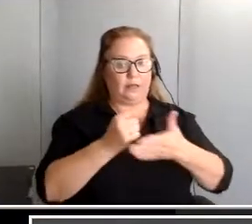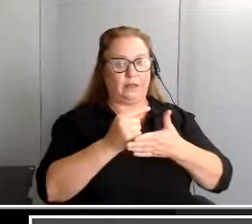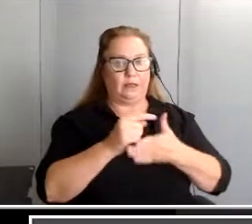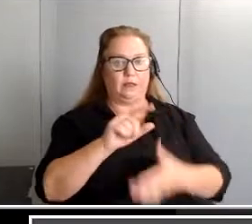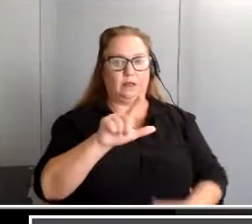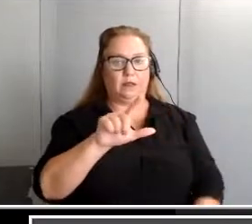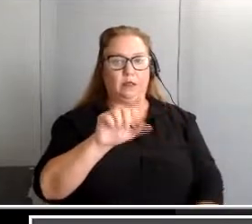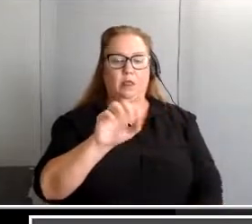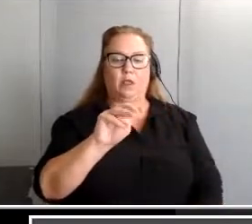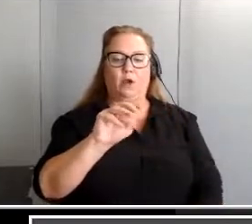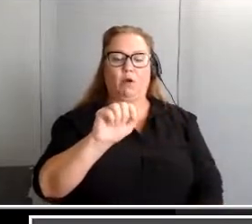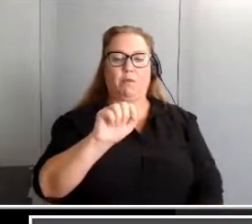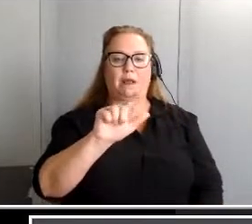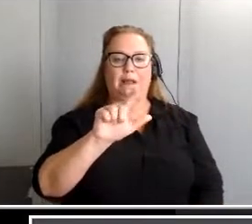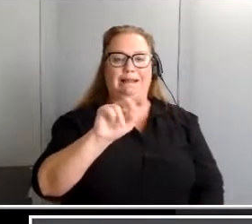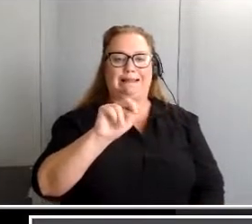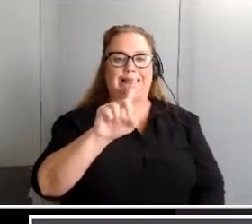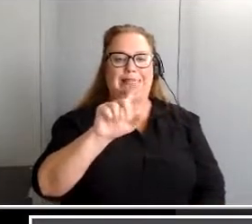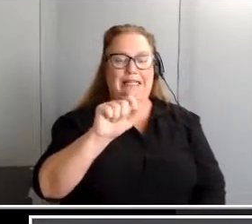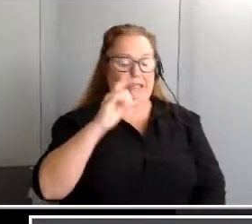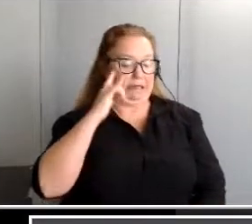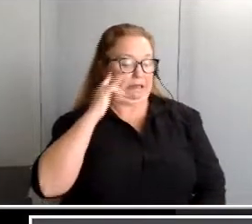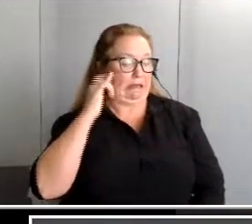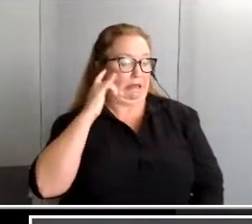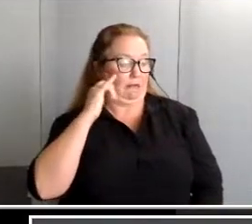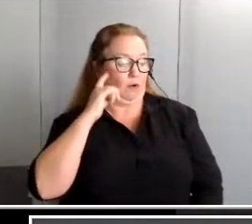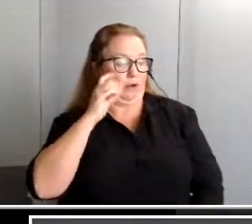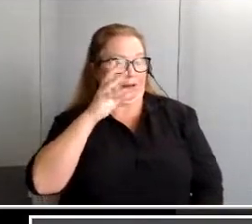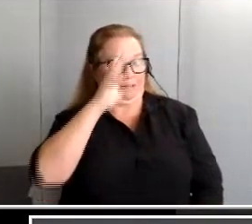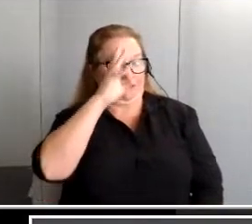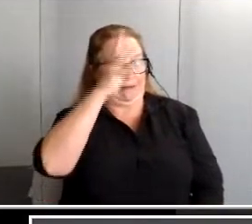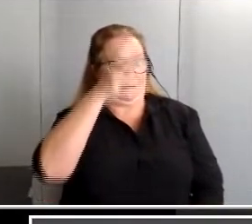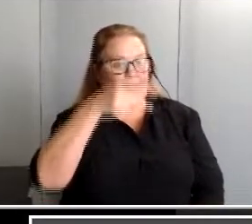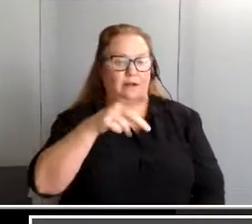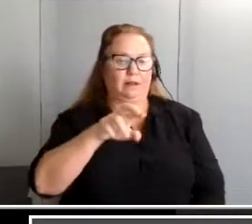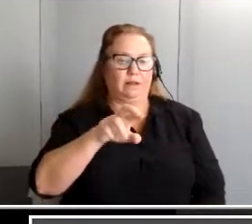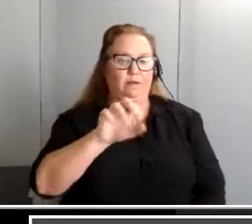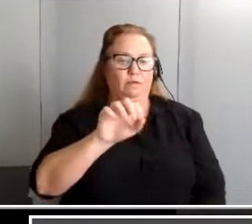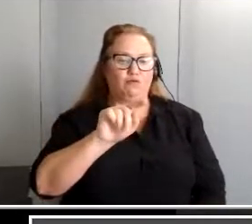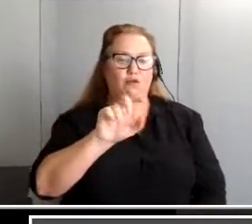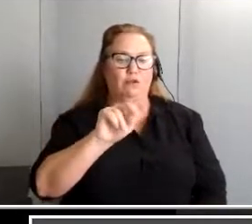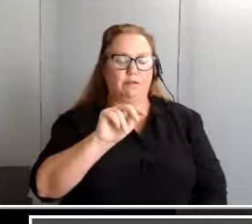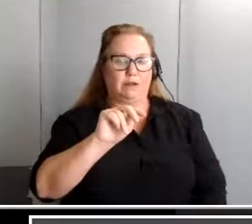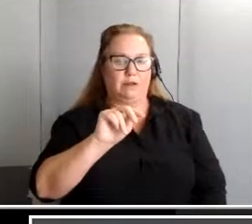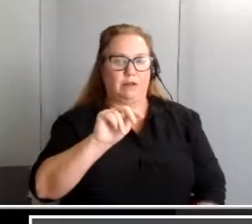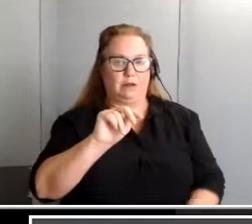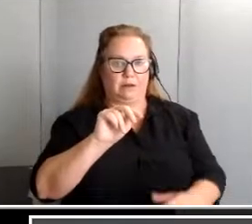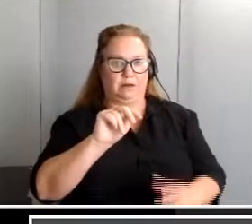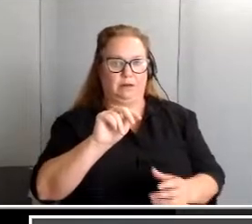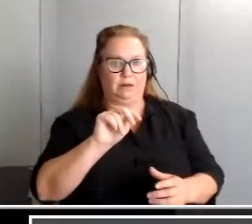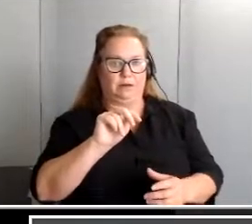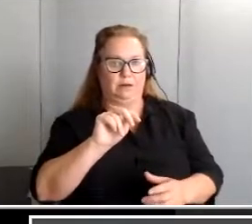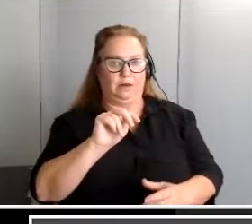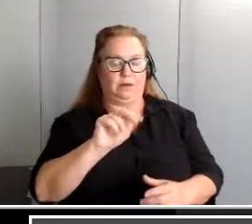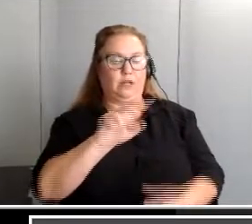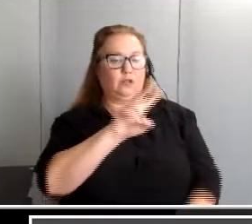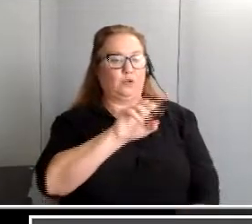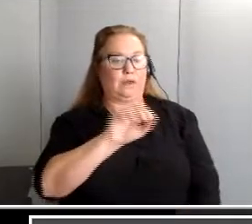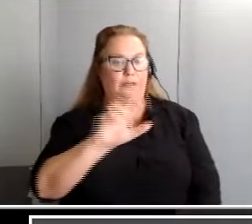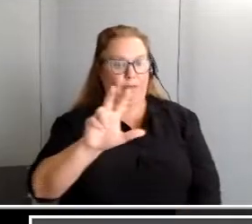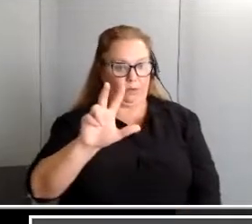Linda, California, who invented this proton. This, in 03.